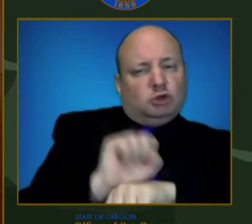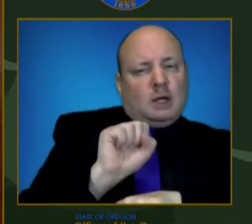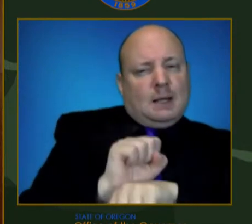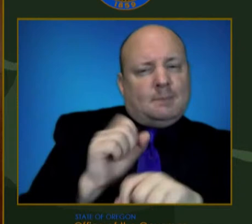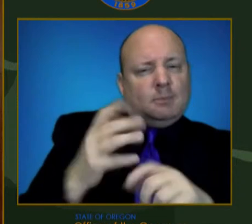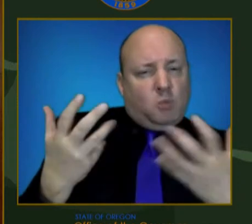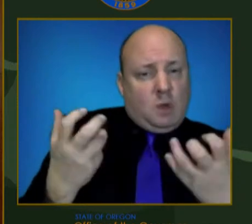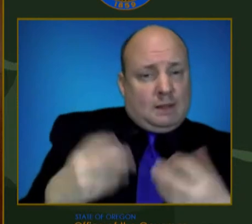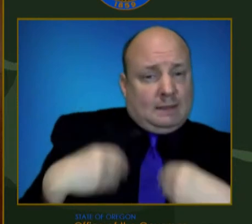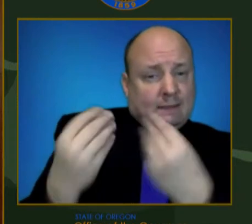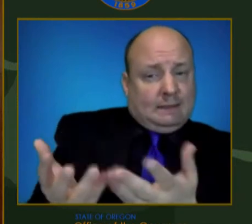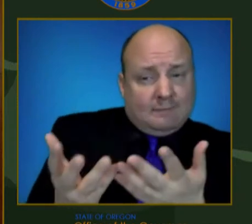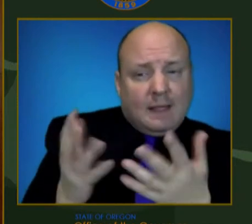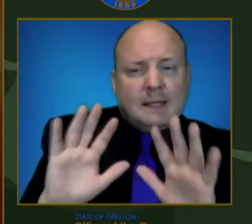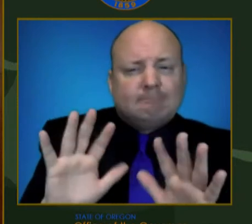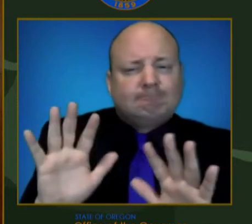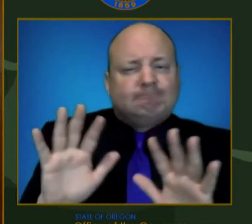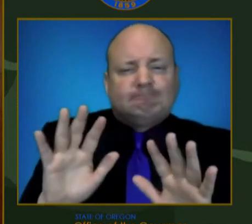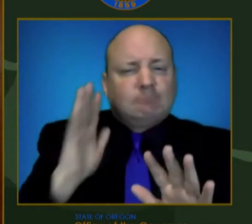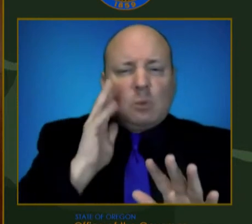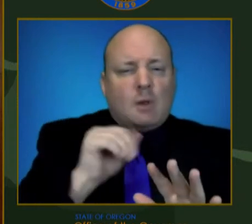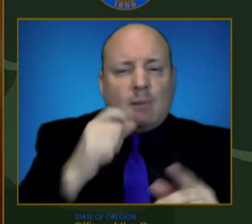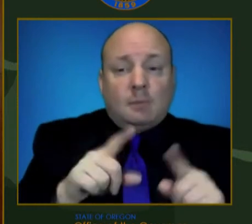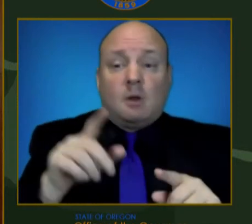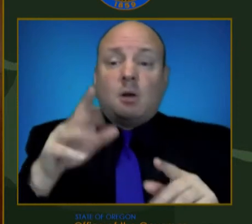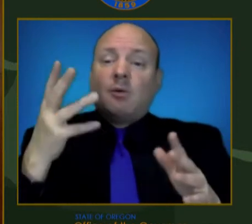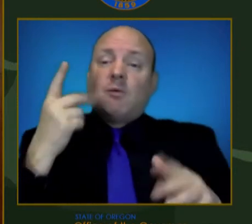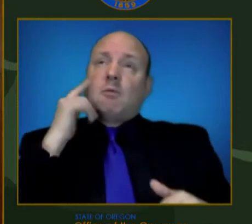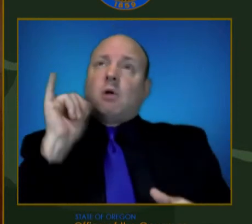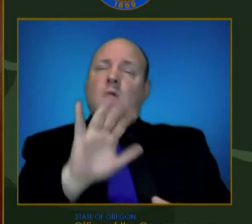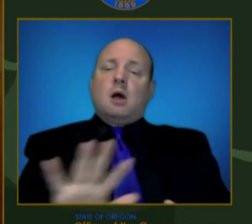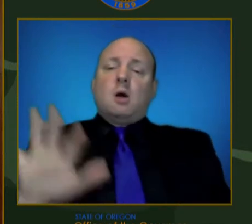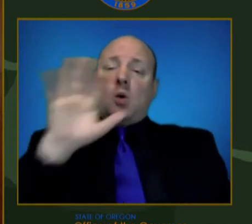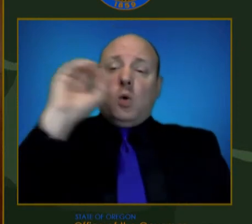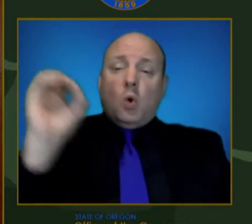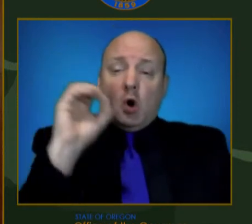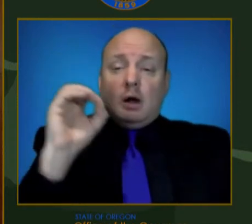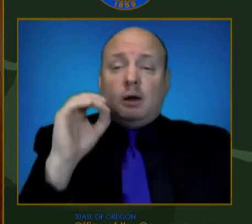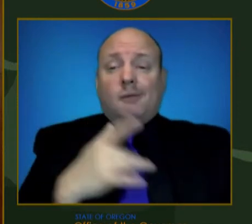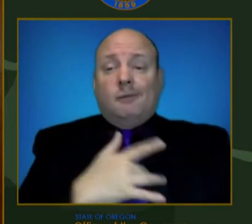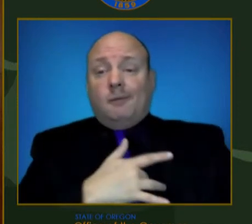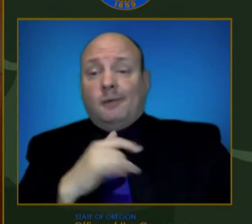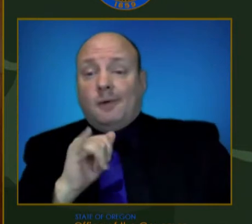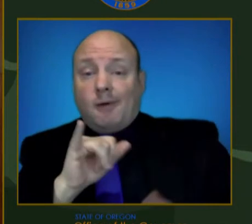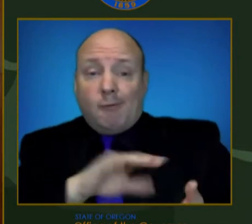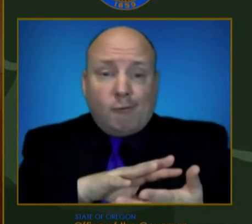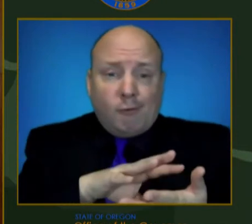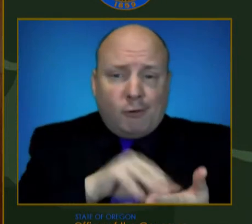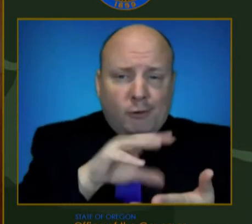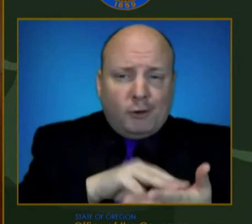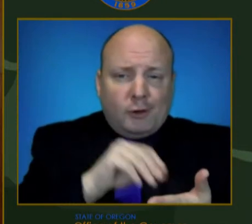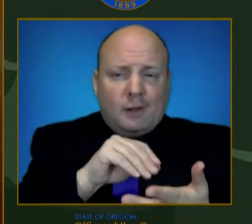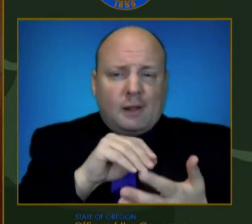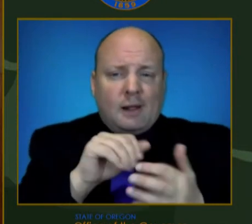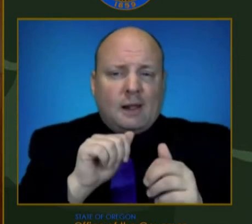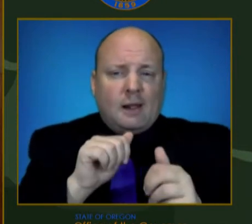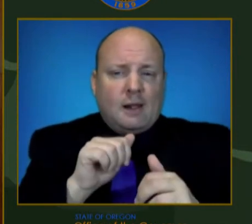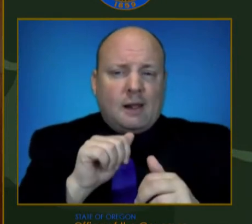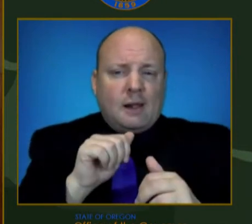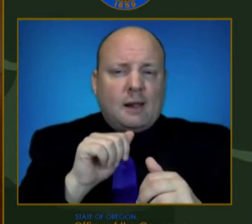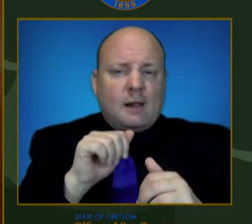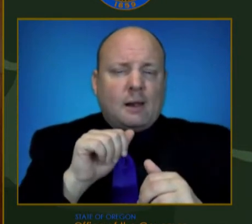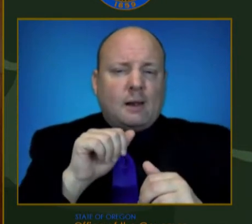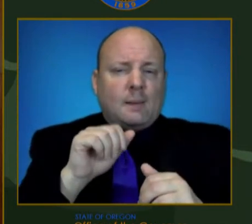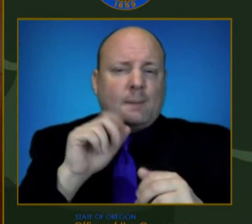of Future Ready Oregon is the idea of earn and learn. We need to help Oregonians create a